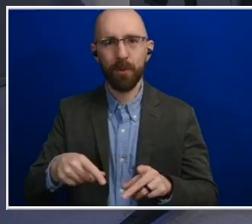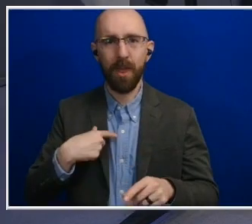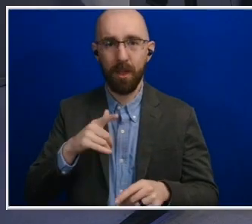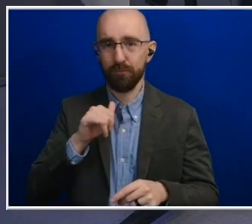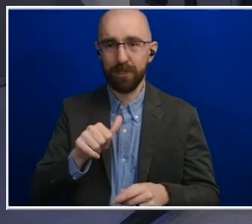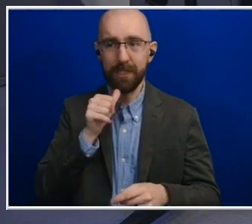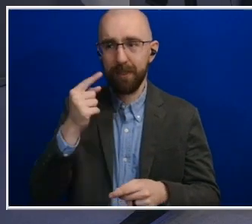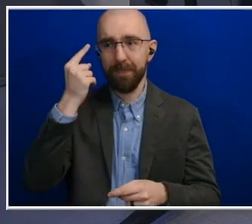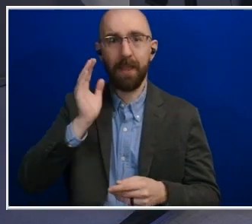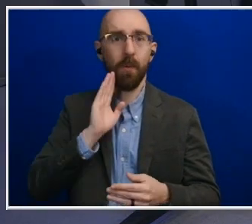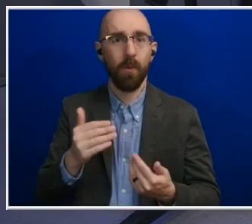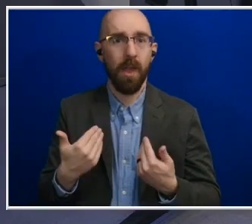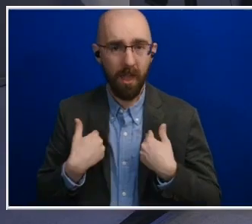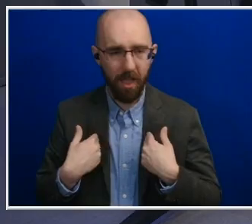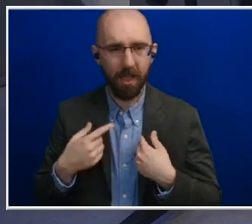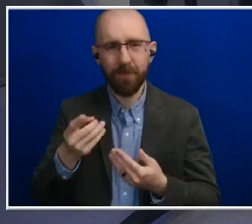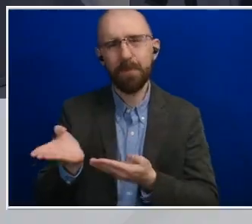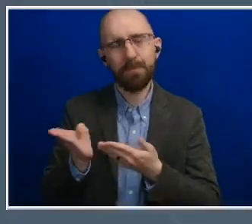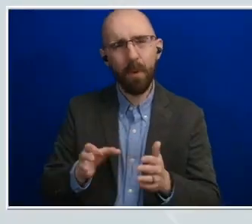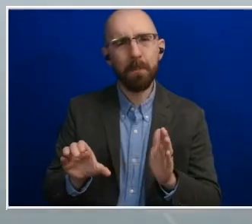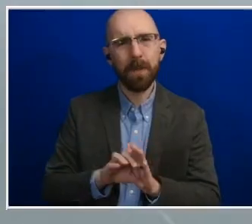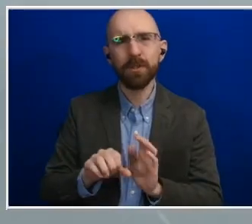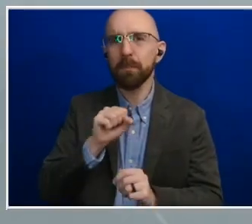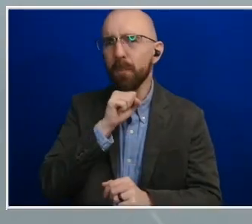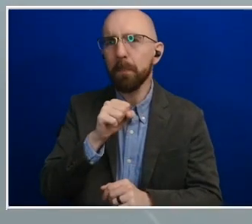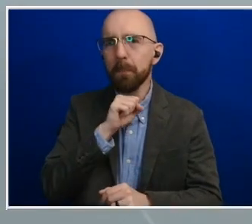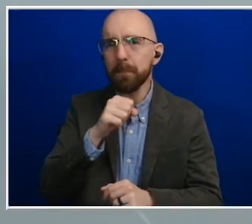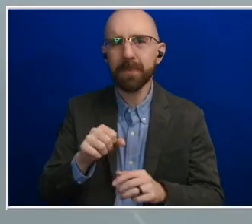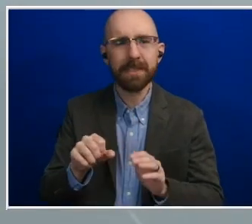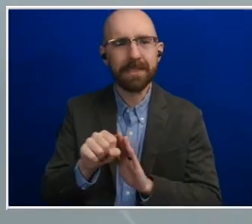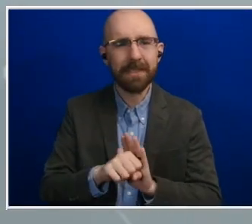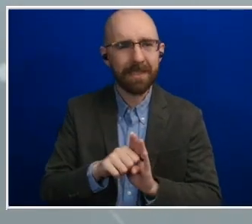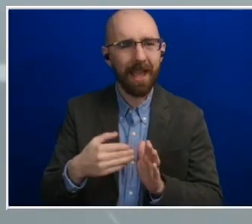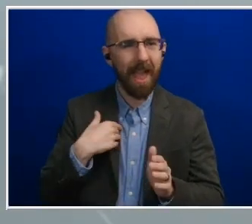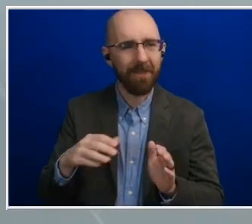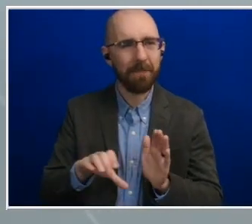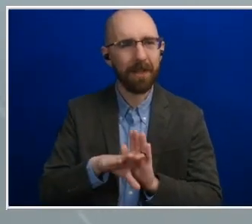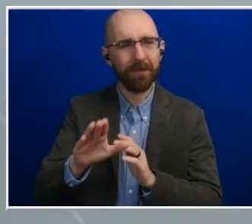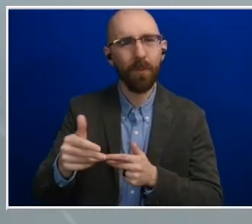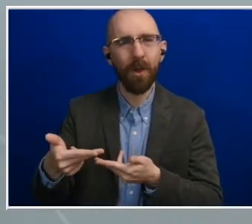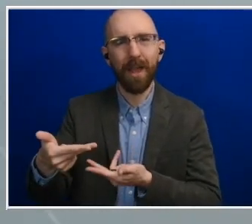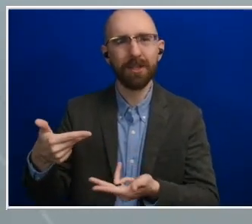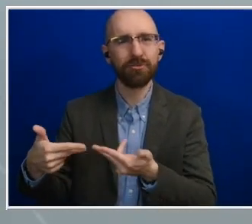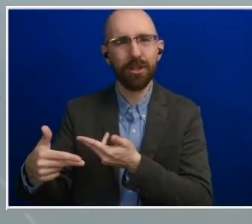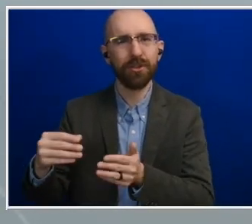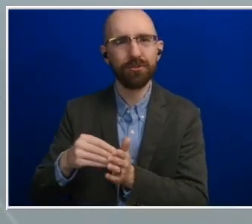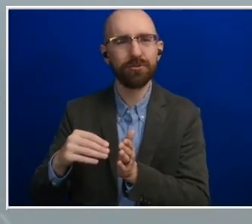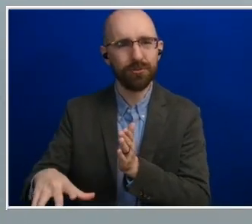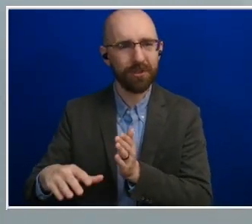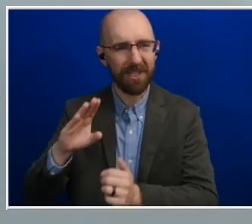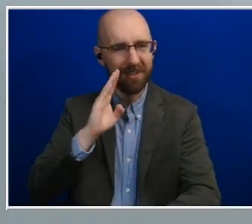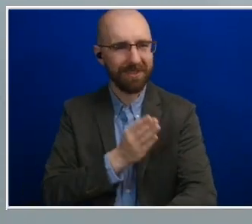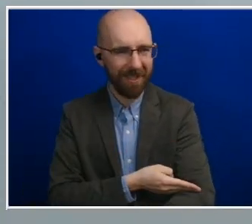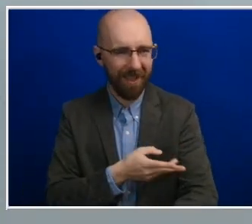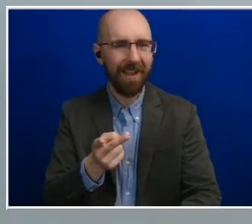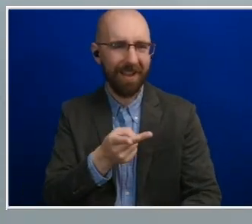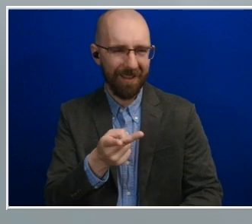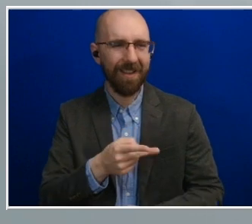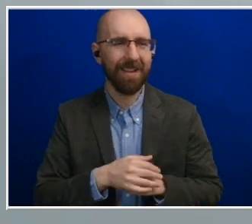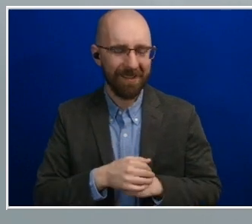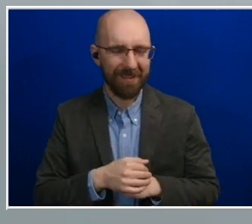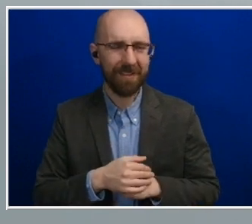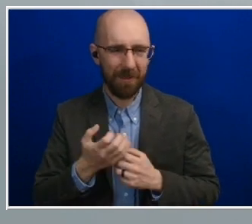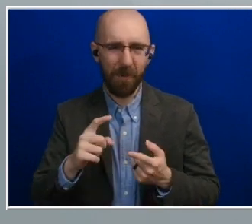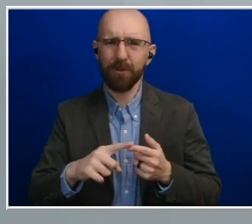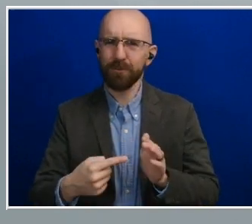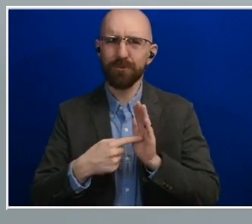brought a picture because it's prom season. You have a picture of your exchange student and your son. And we want to show this because, again,